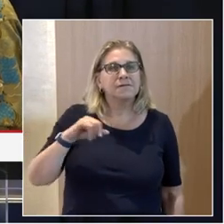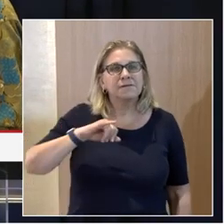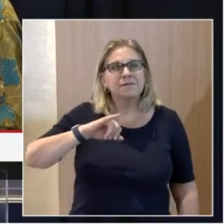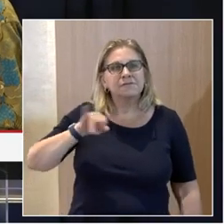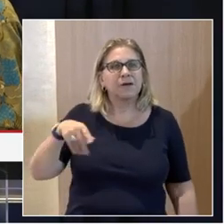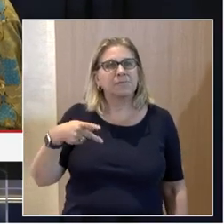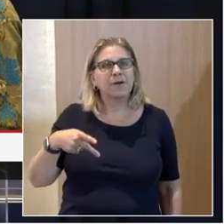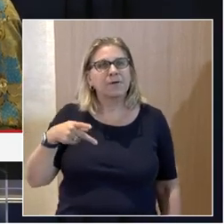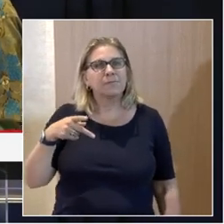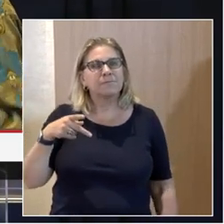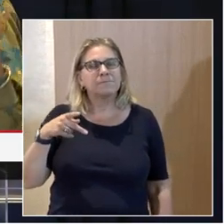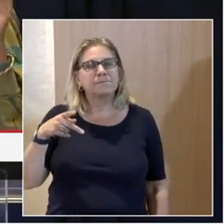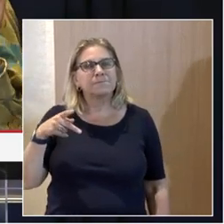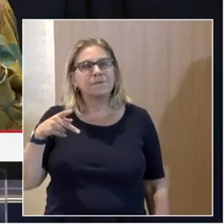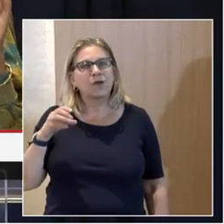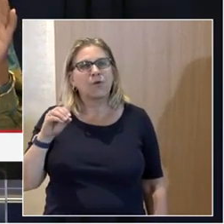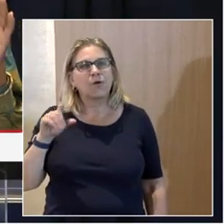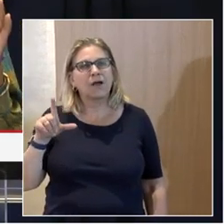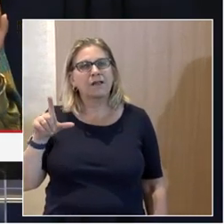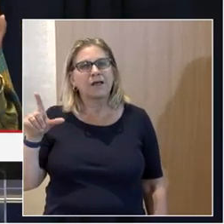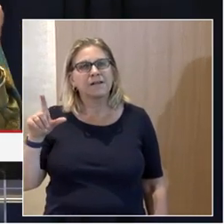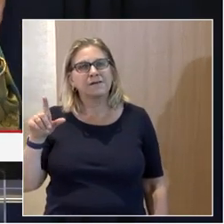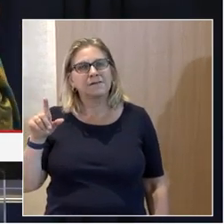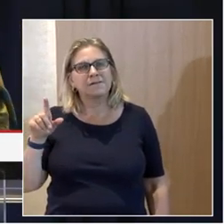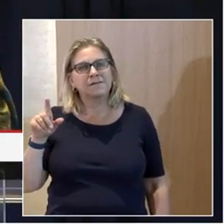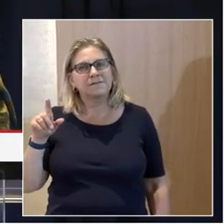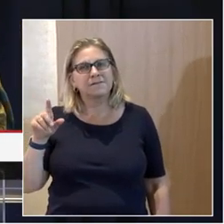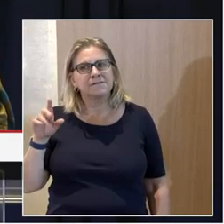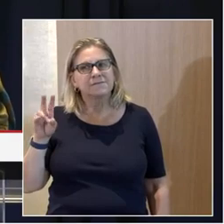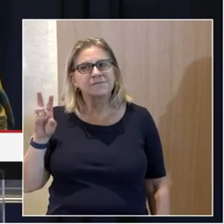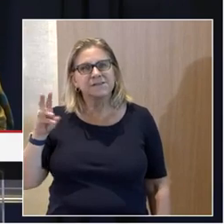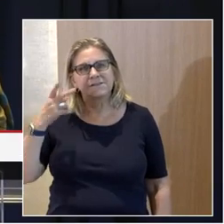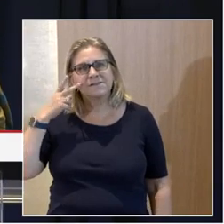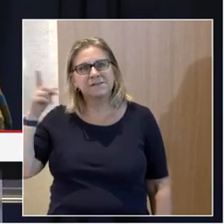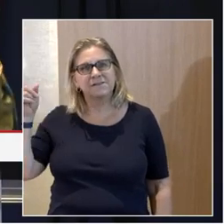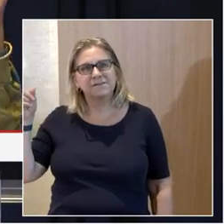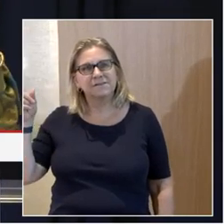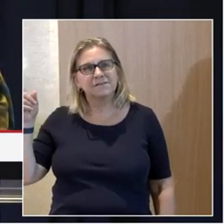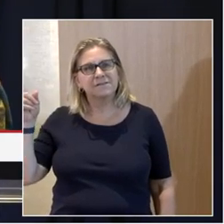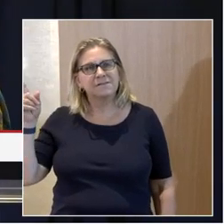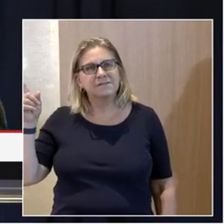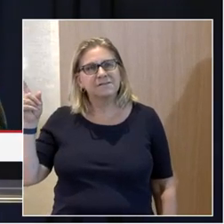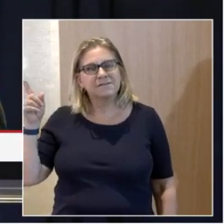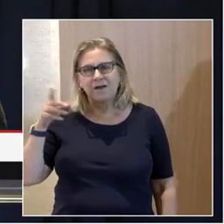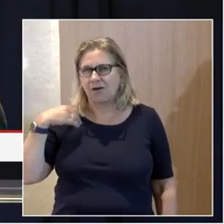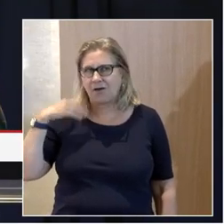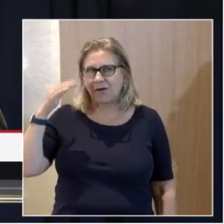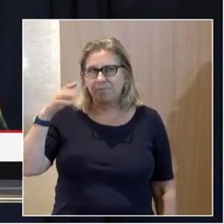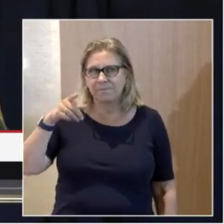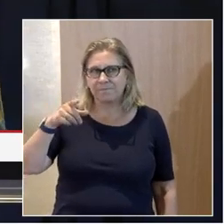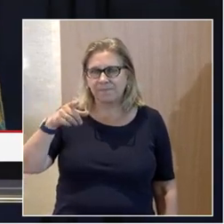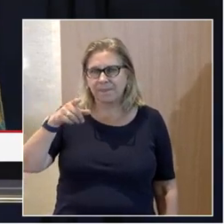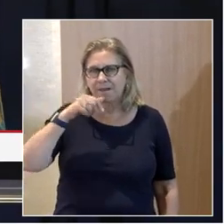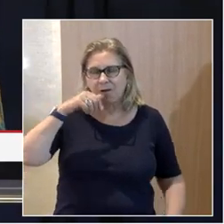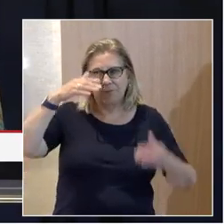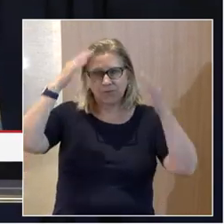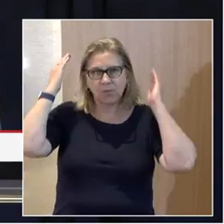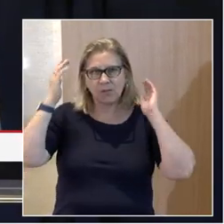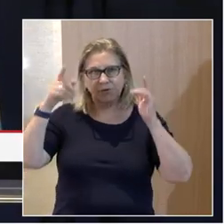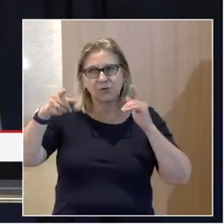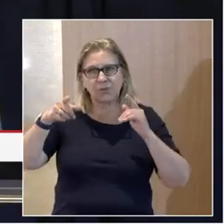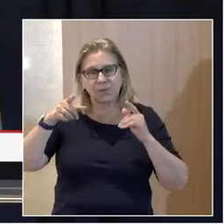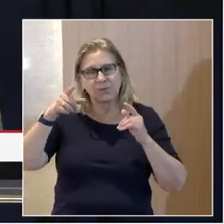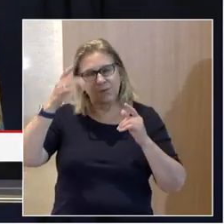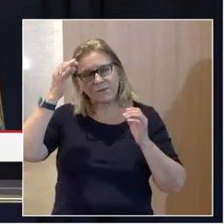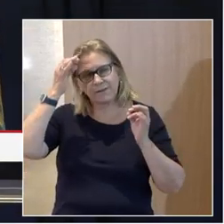POLLEV.com/JPOLL746. Now, hopefully that's not going to overwhelm our bandwidth here, but that's where we want you to go